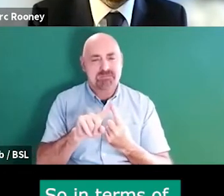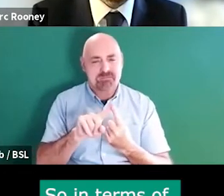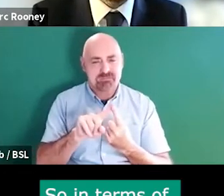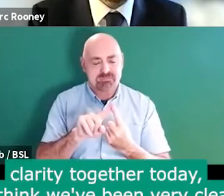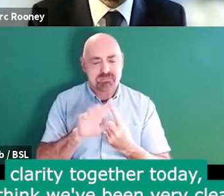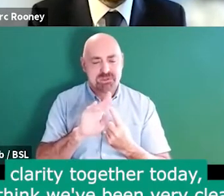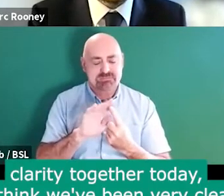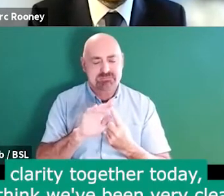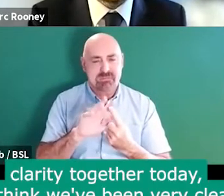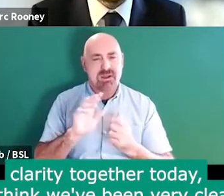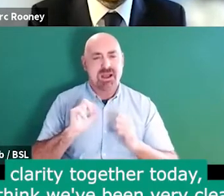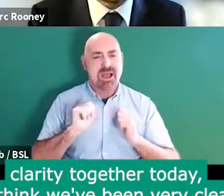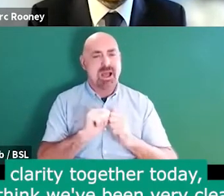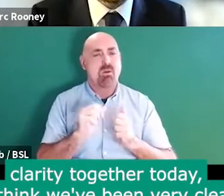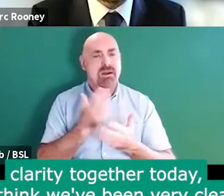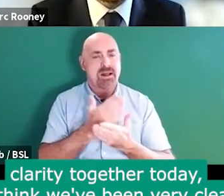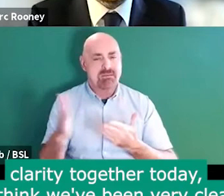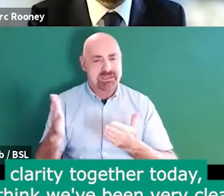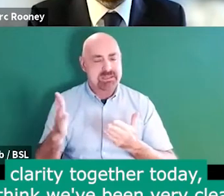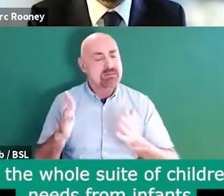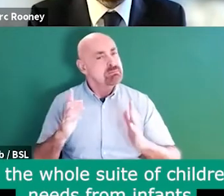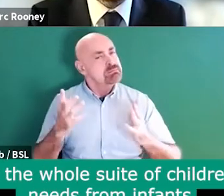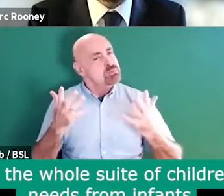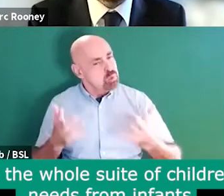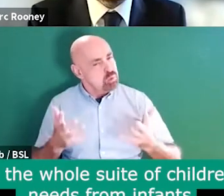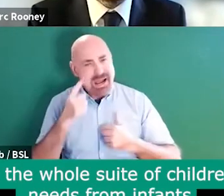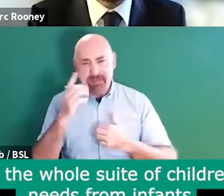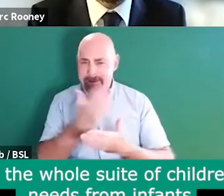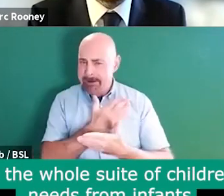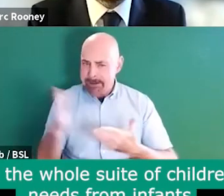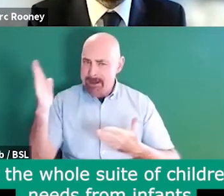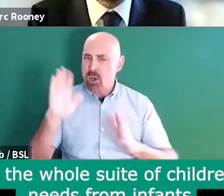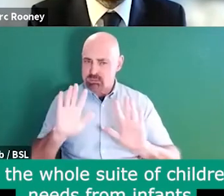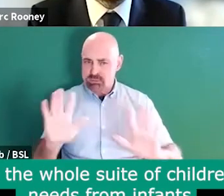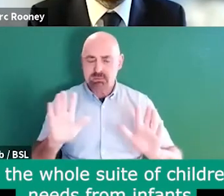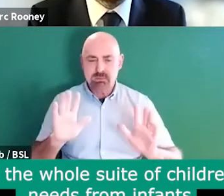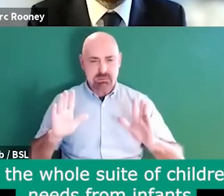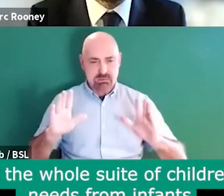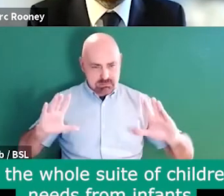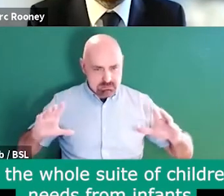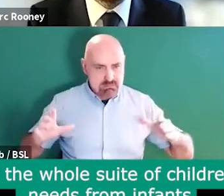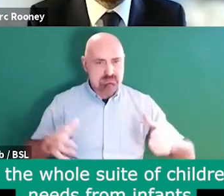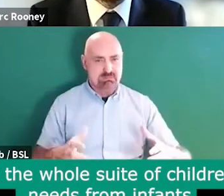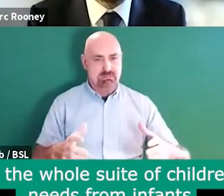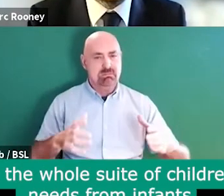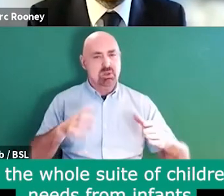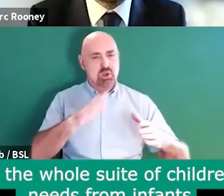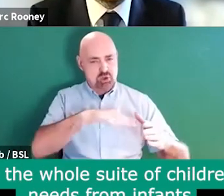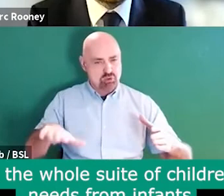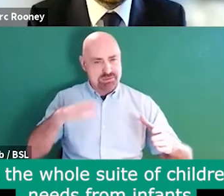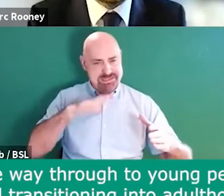of our clarity together today, I think we've been really clear that the whole suite of children's needs,